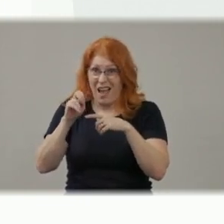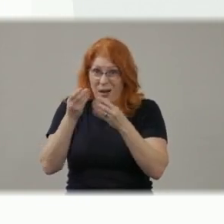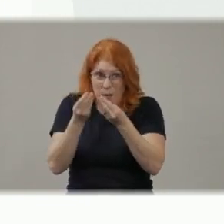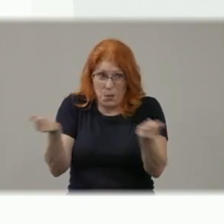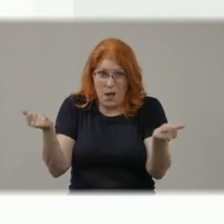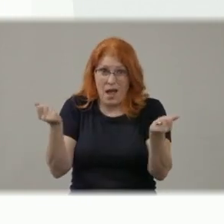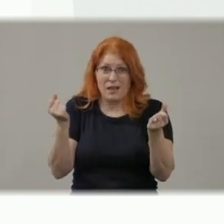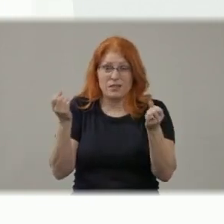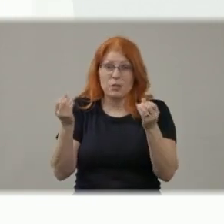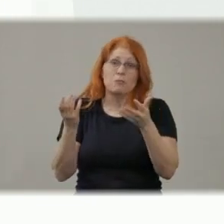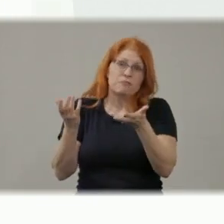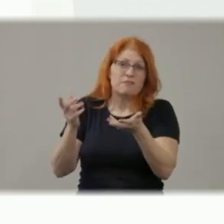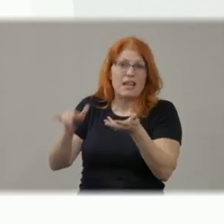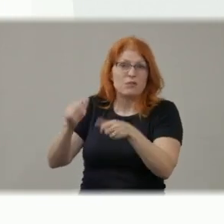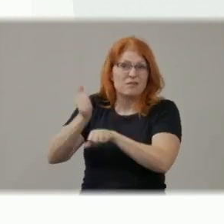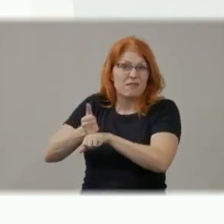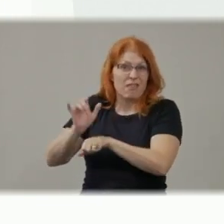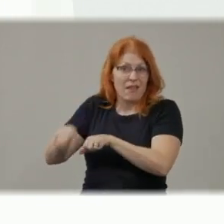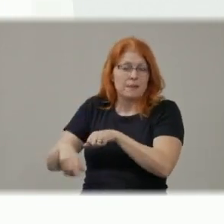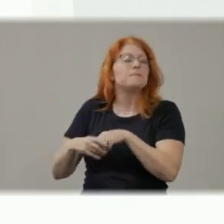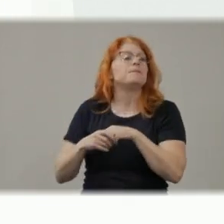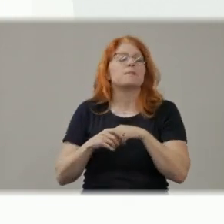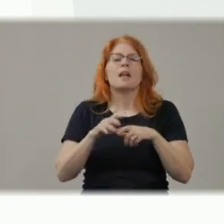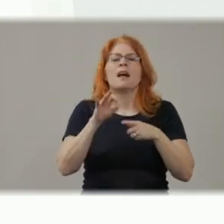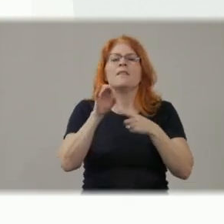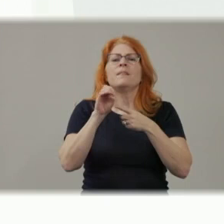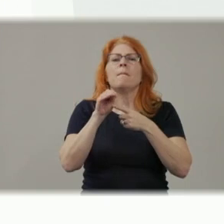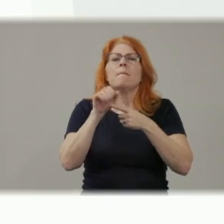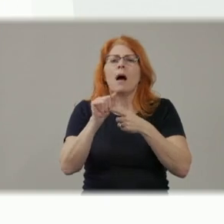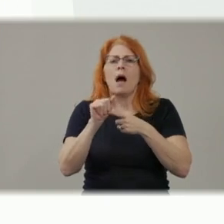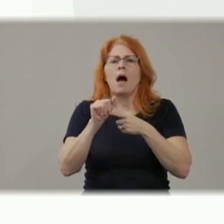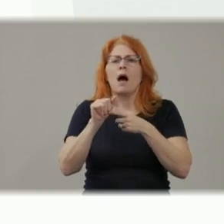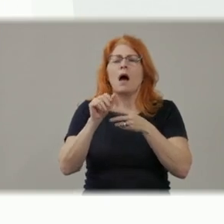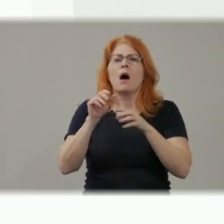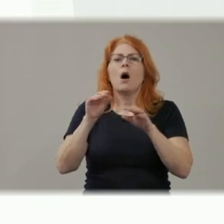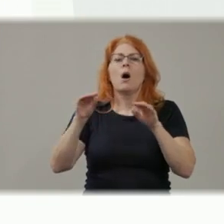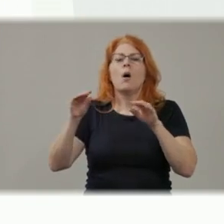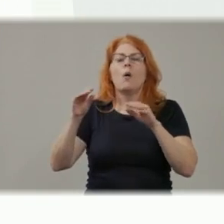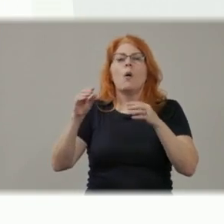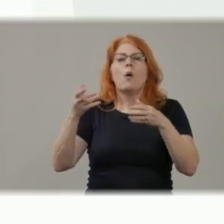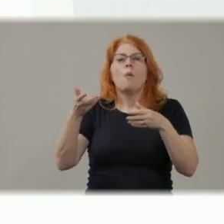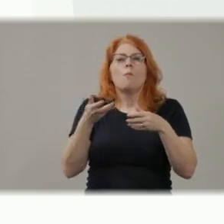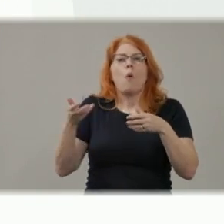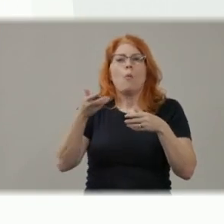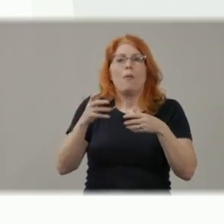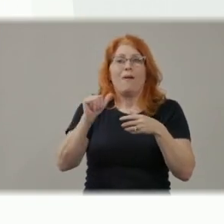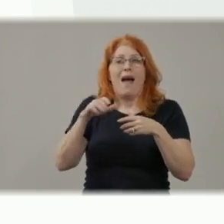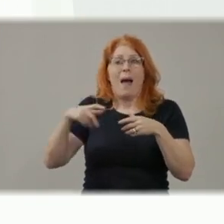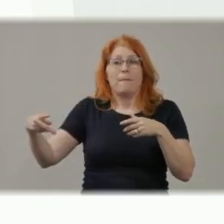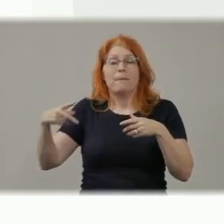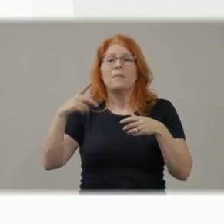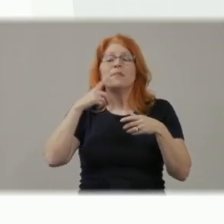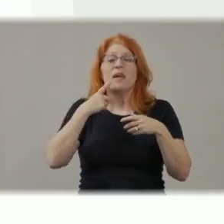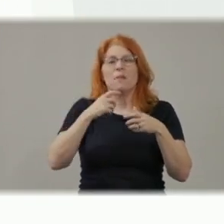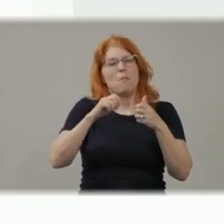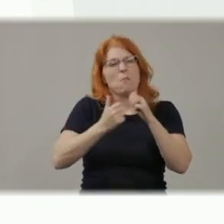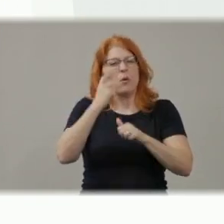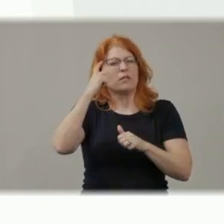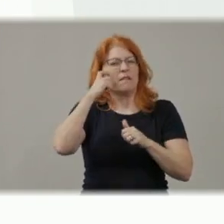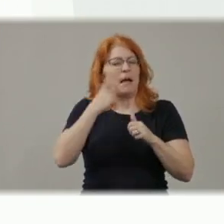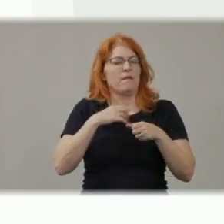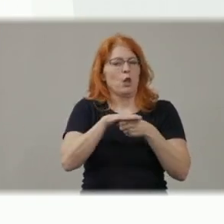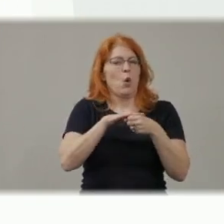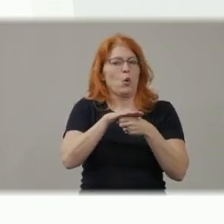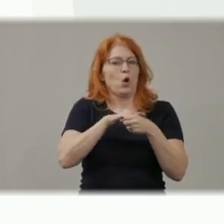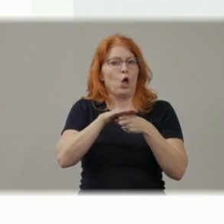What else is on there? There's a FEMA mobile app. I put that up there. Most governments have a local level, so I highly suggest trying